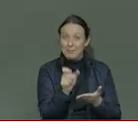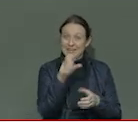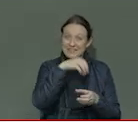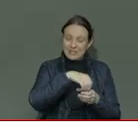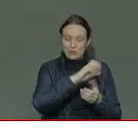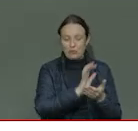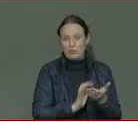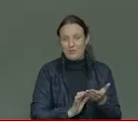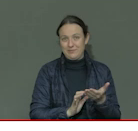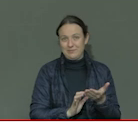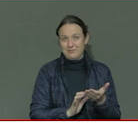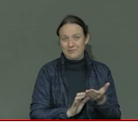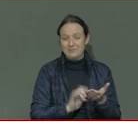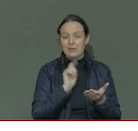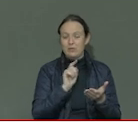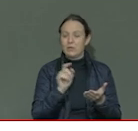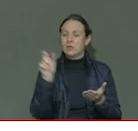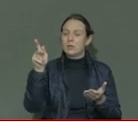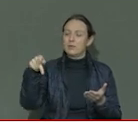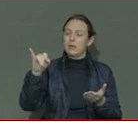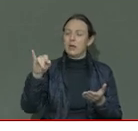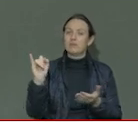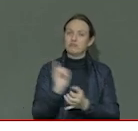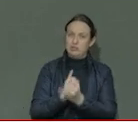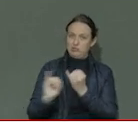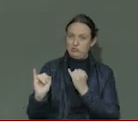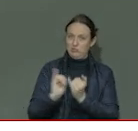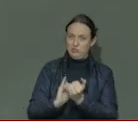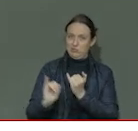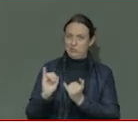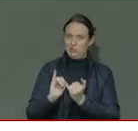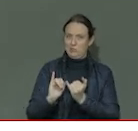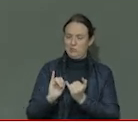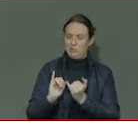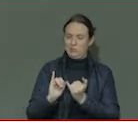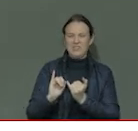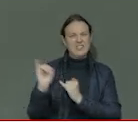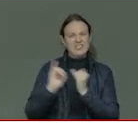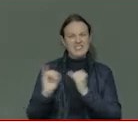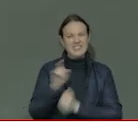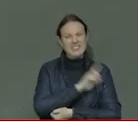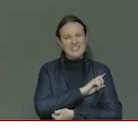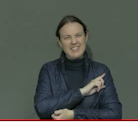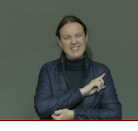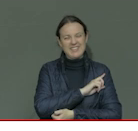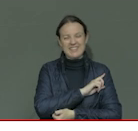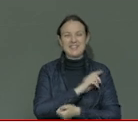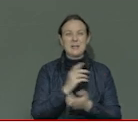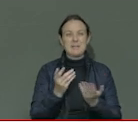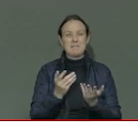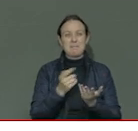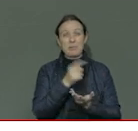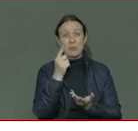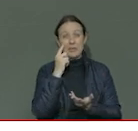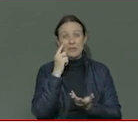author. So he interviews Pi. What is the reason for the interview? And you notice that